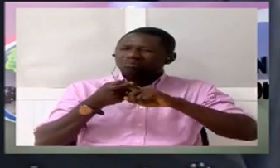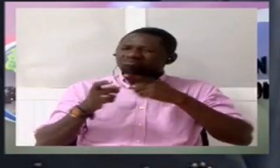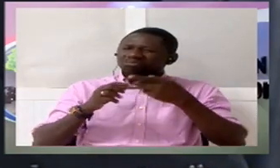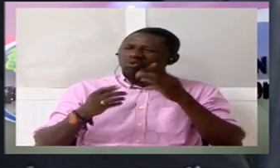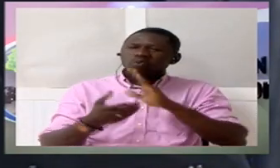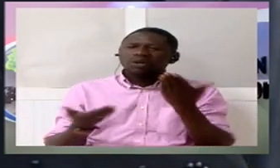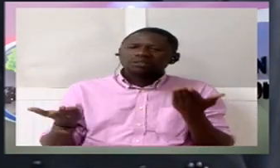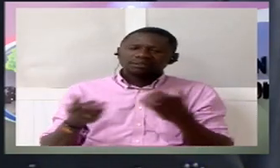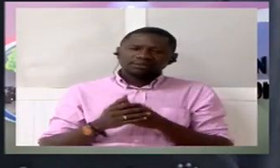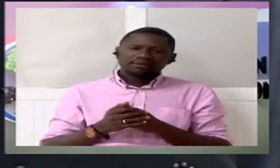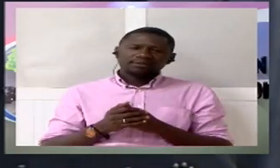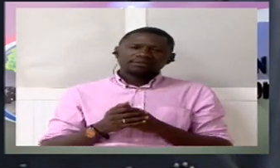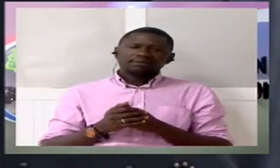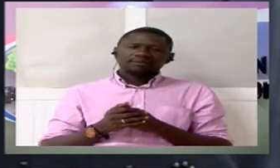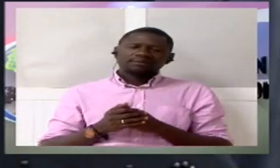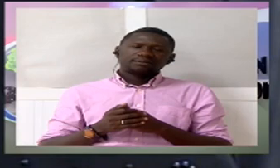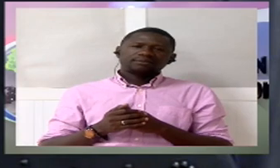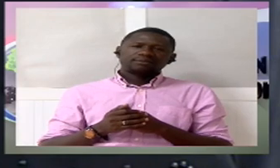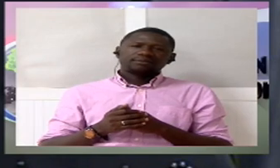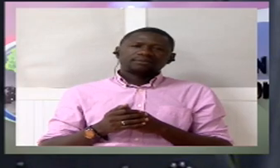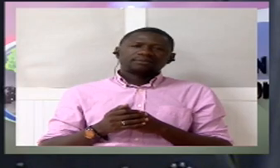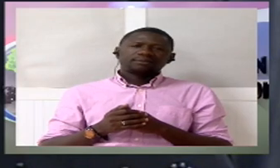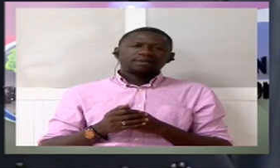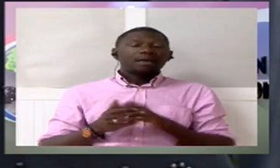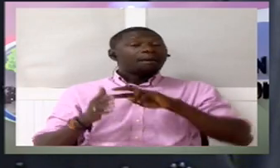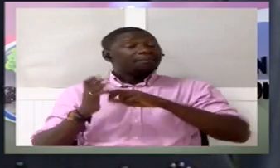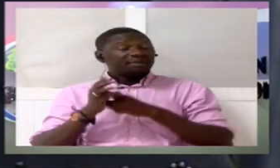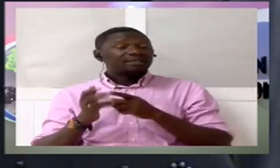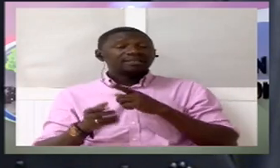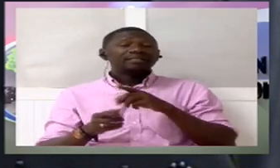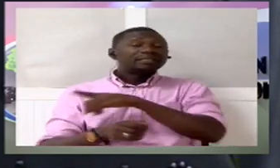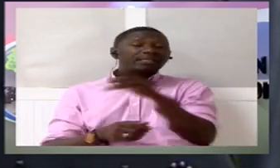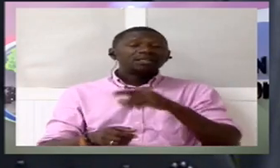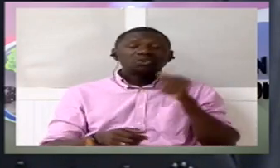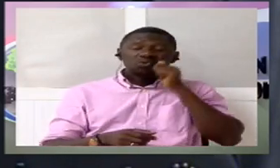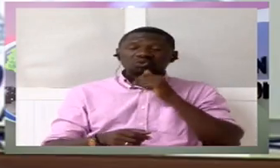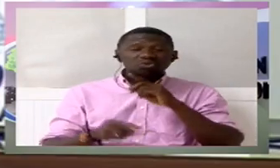tema. Wole mjawara ebonya. That is to Jawara to get out of this place.